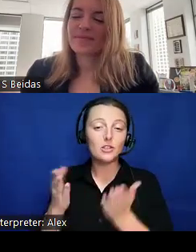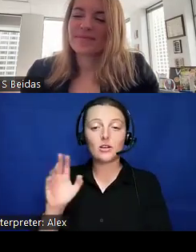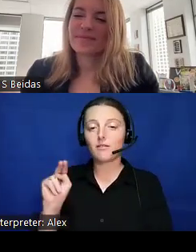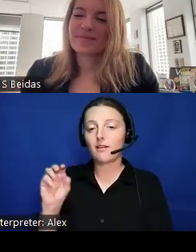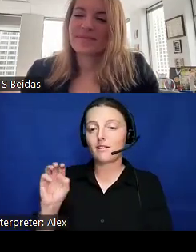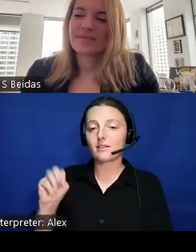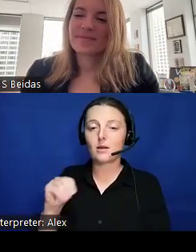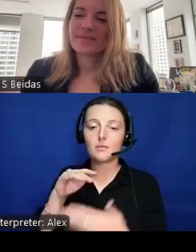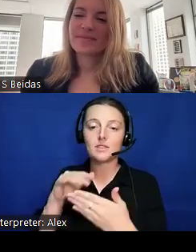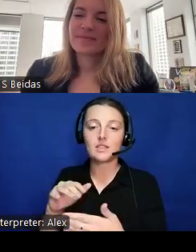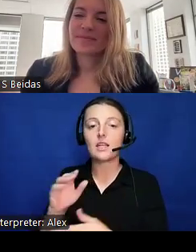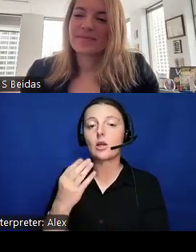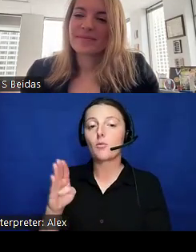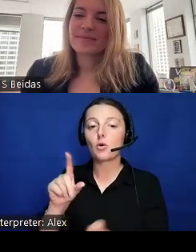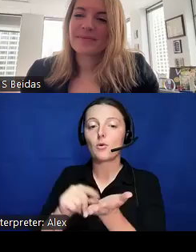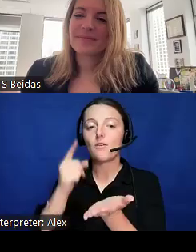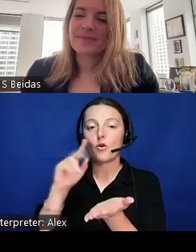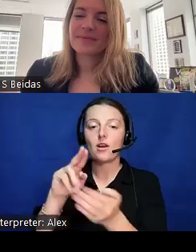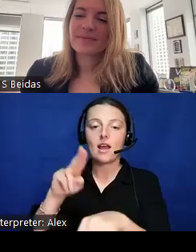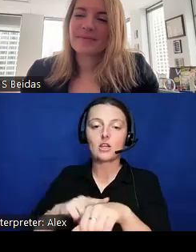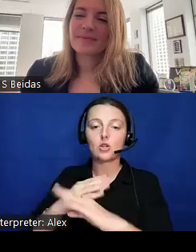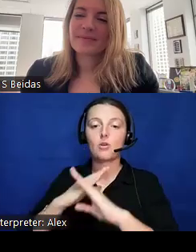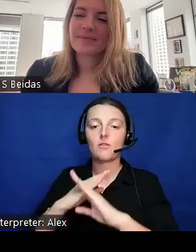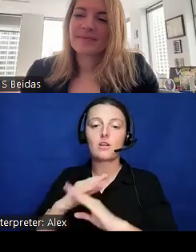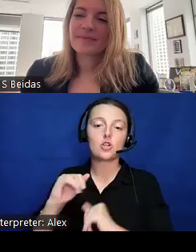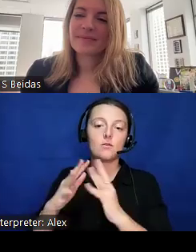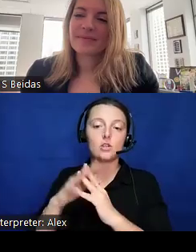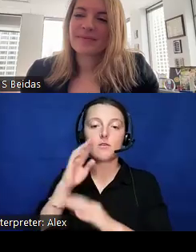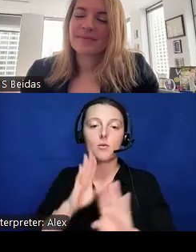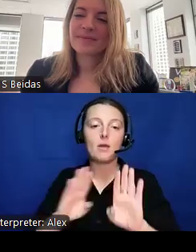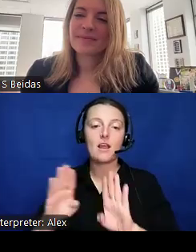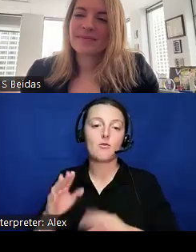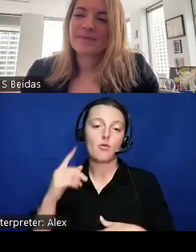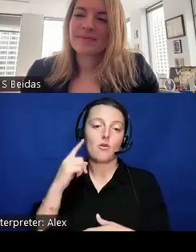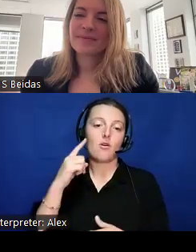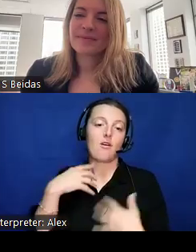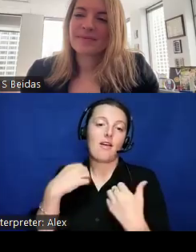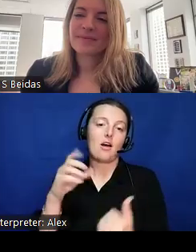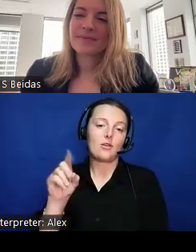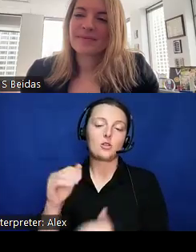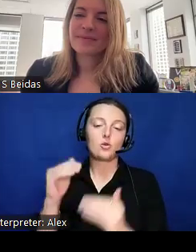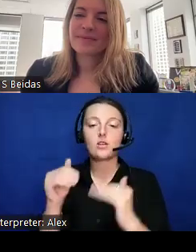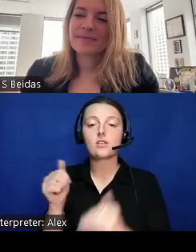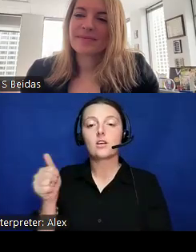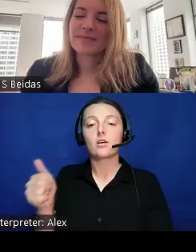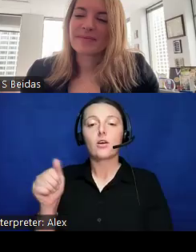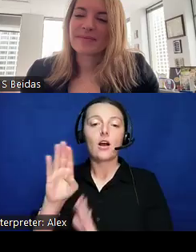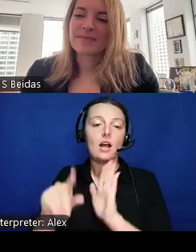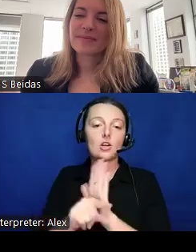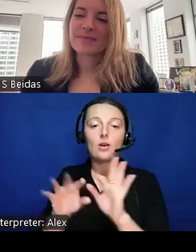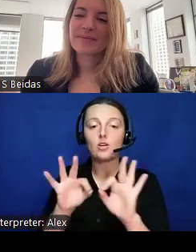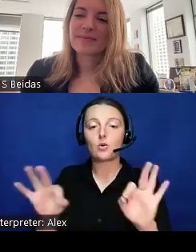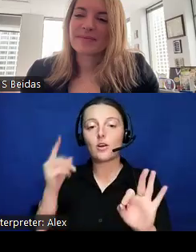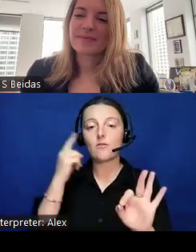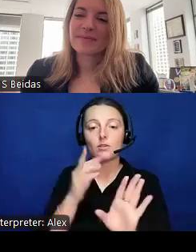Health Disorders. Dr. Beidas holds her undergraduate degree in psychology from Colgate, her doctoral degree in